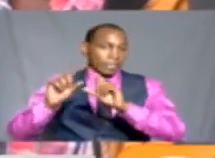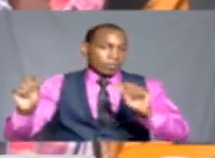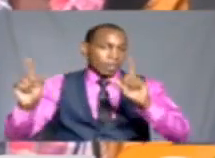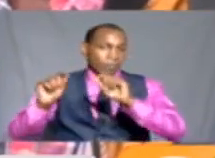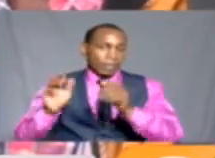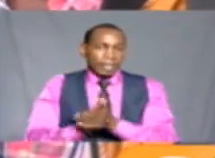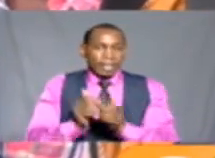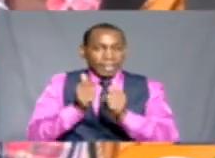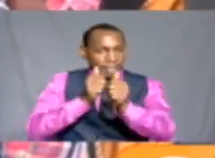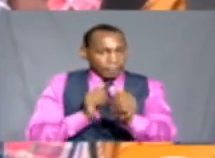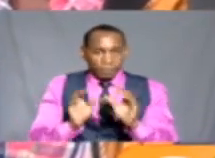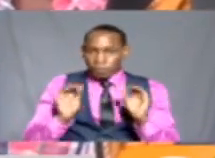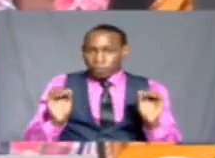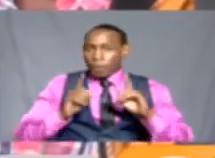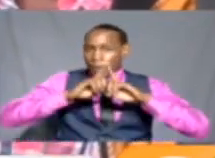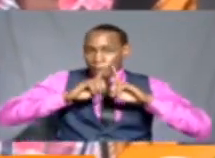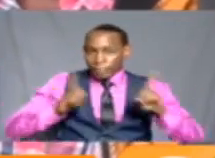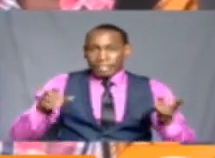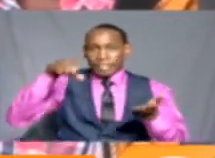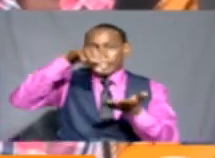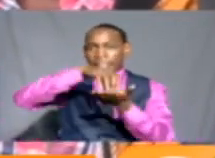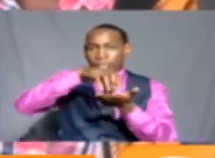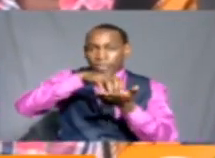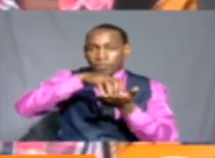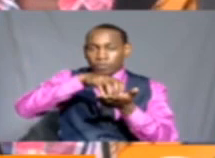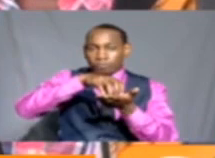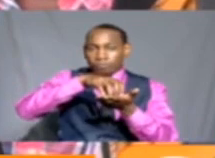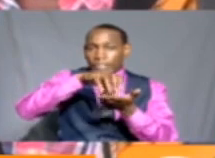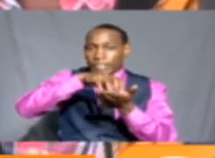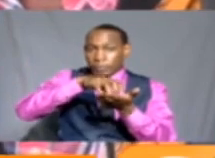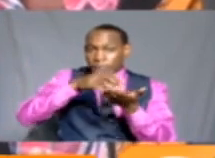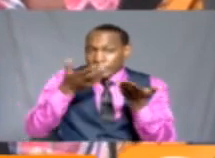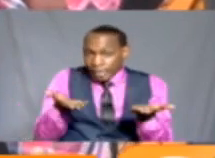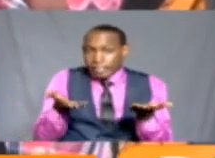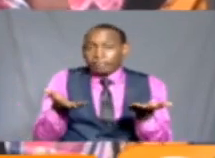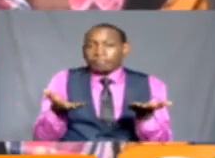Siku kata tumekata, but situation imefika mahali